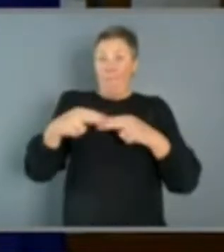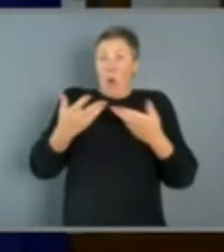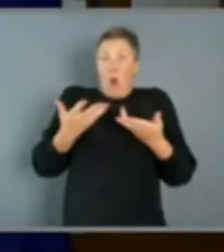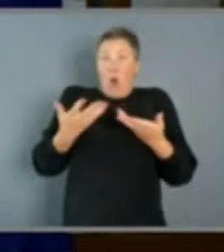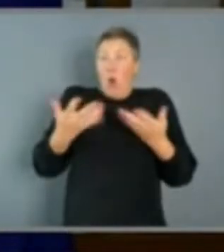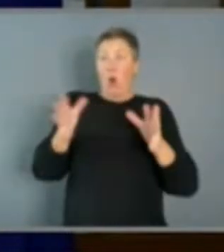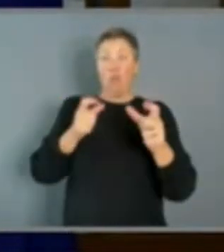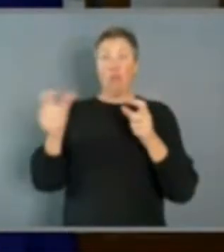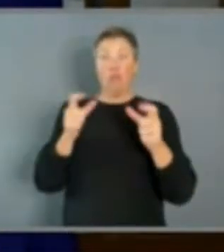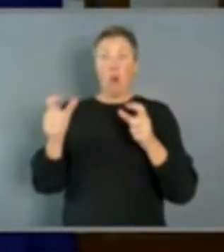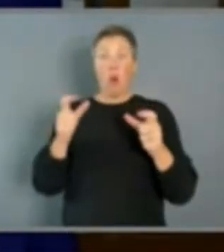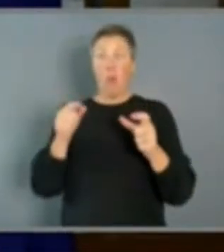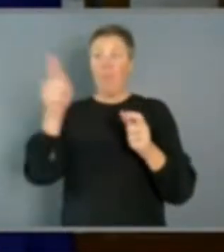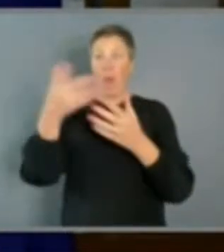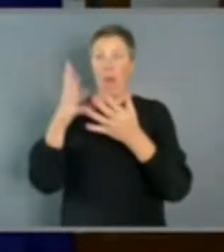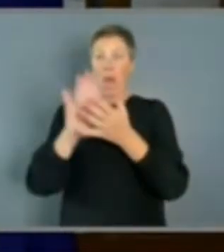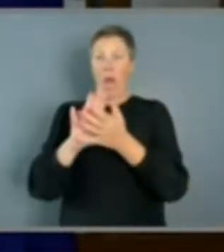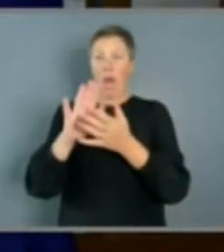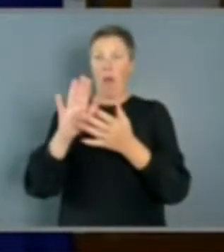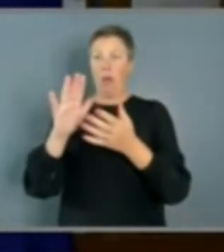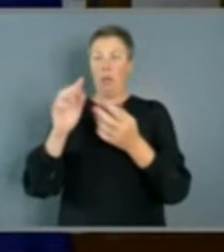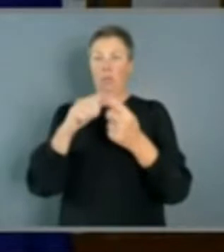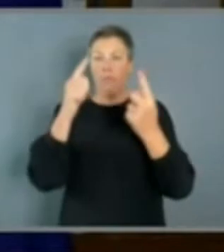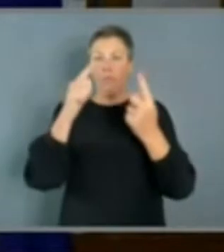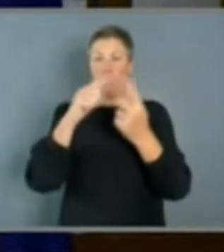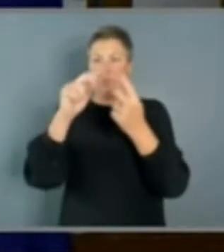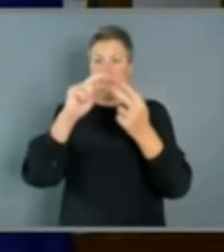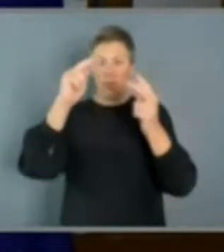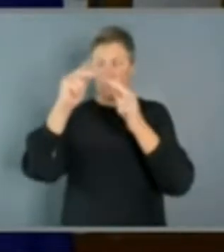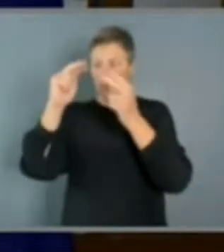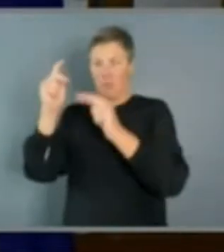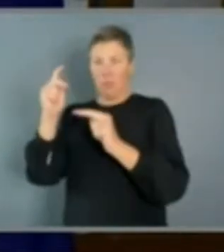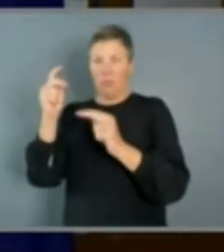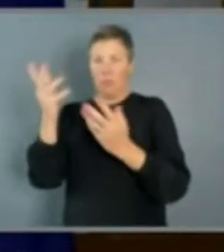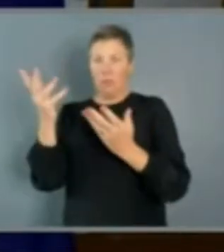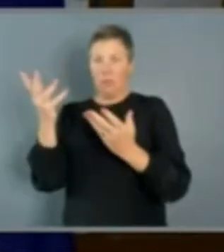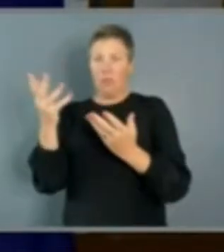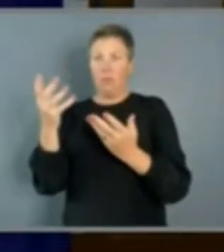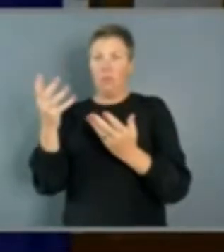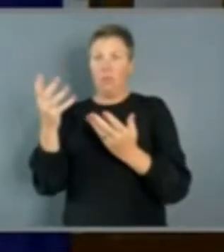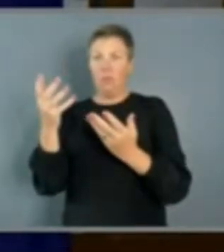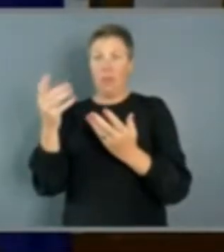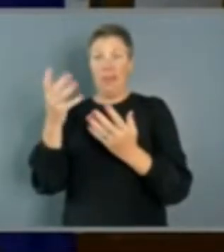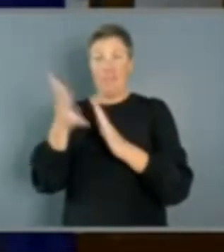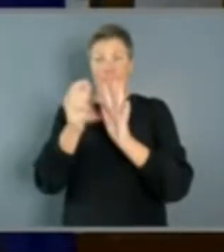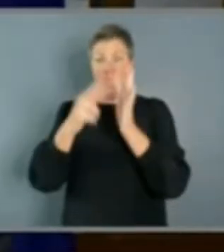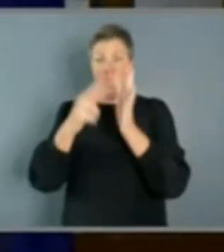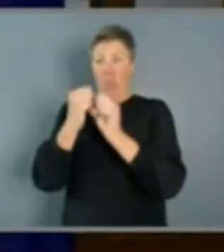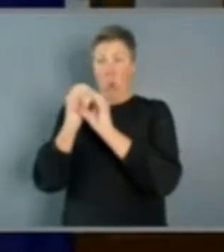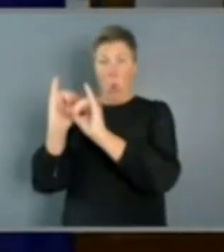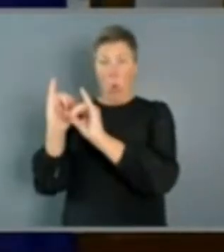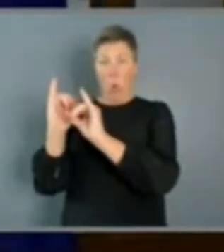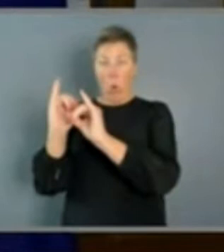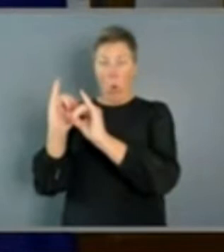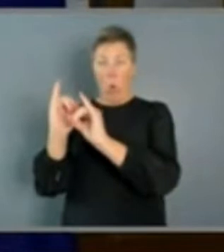of concern come to light, and that would be not only a major problem for PNG but also for us and the